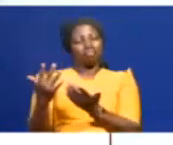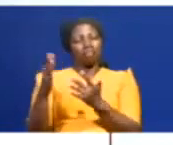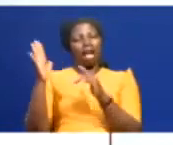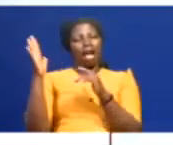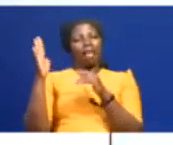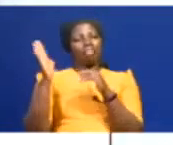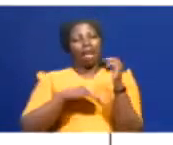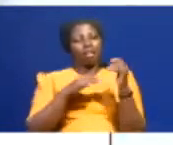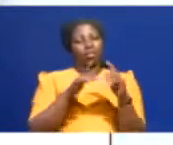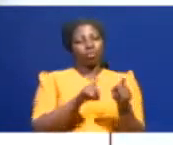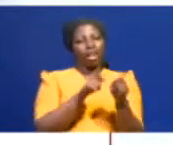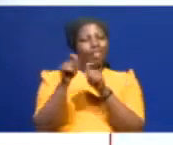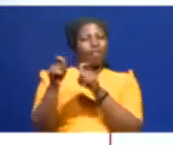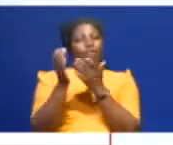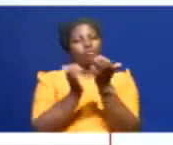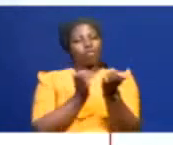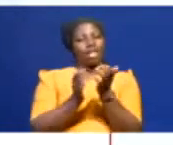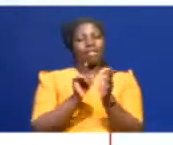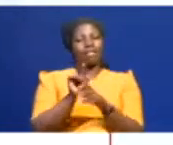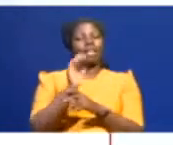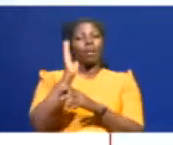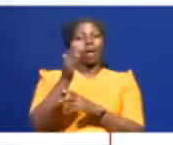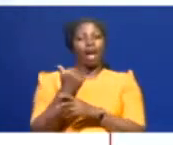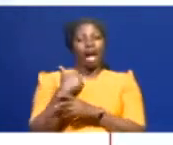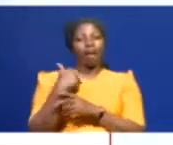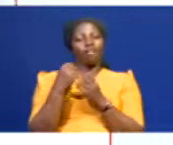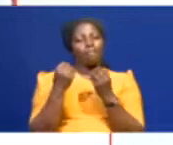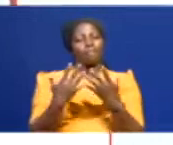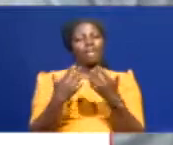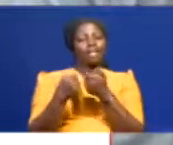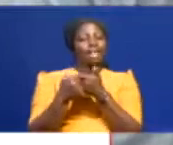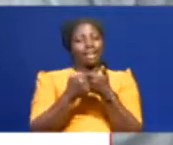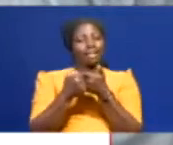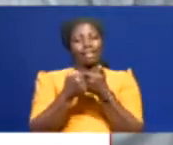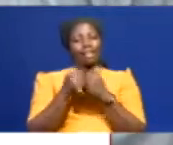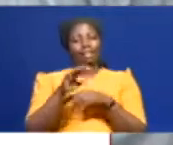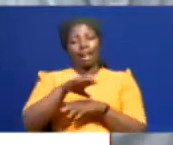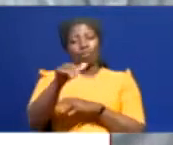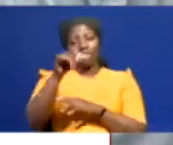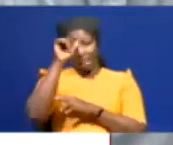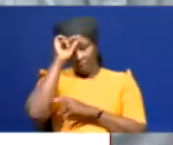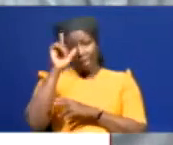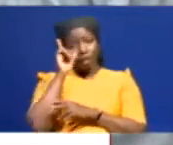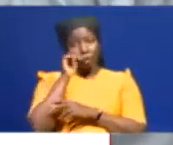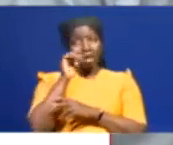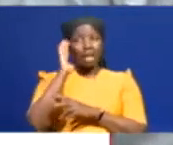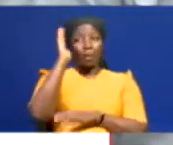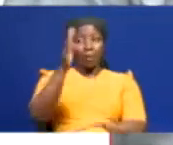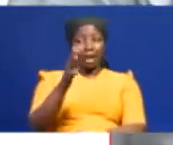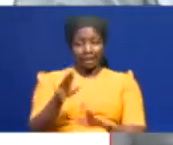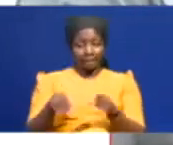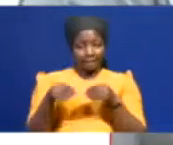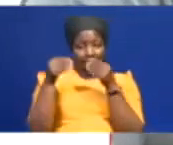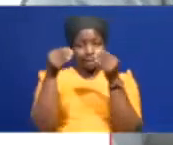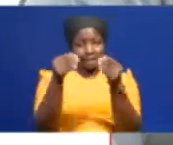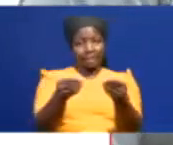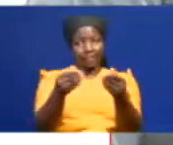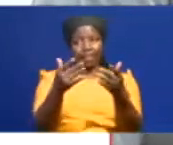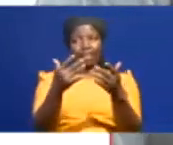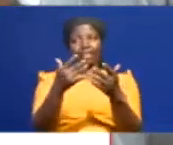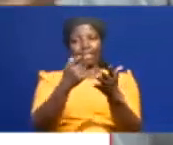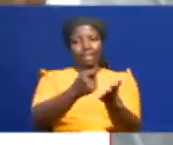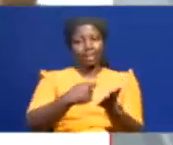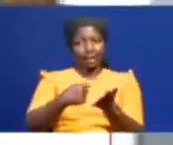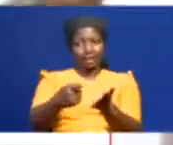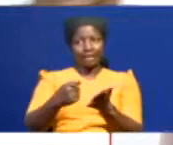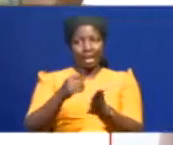business. That would have many challenges. The county government of Mombasa will give written